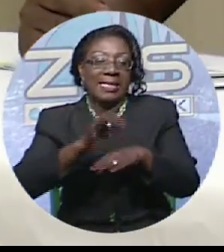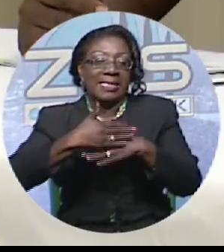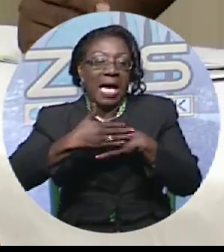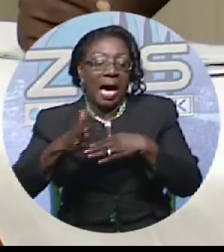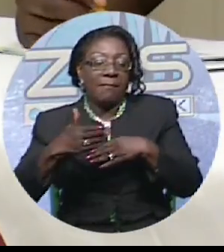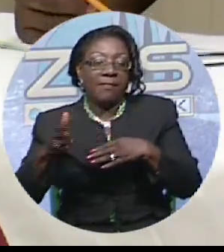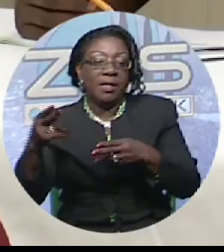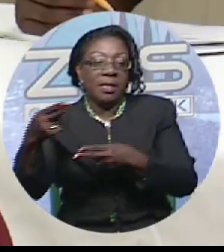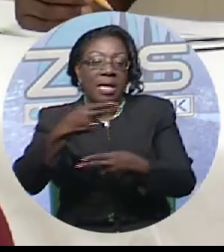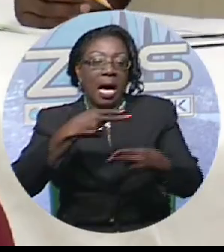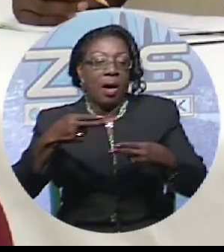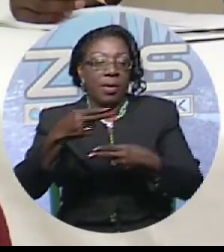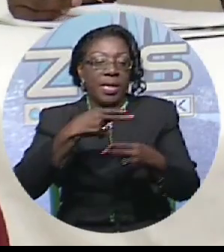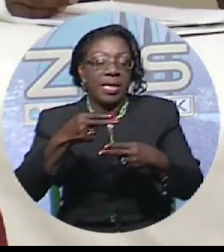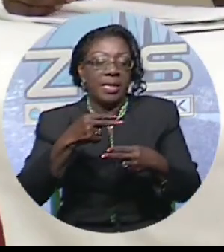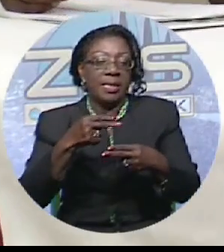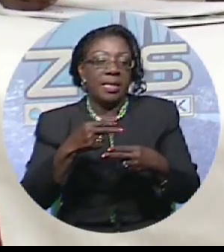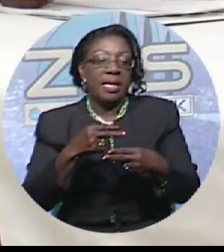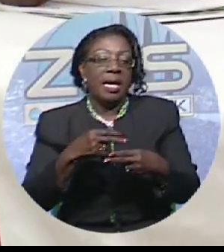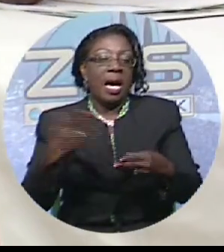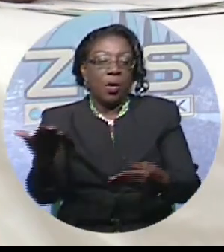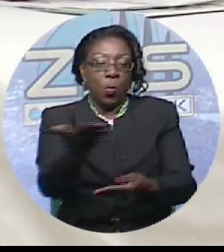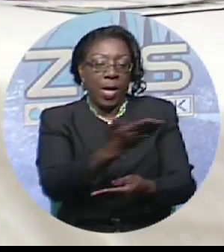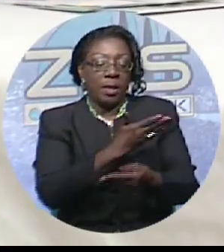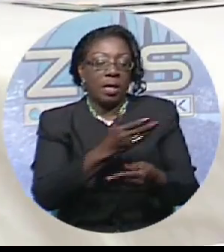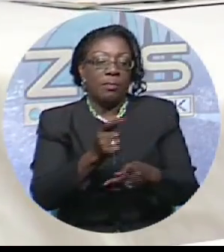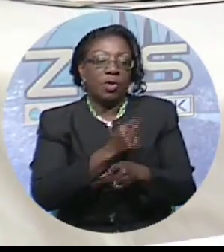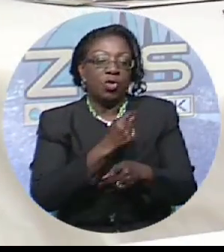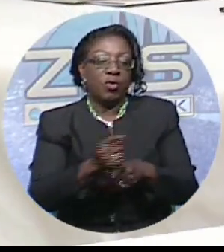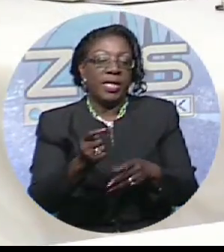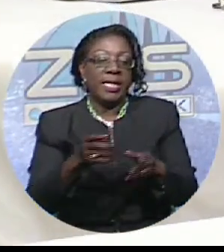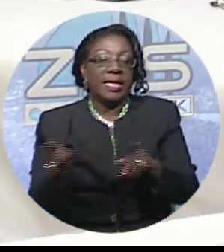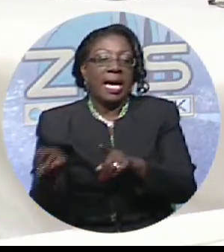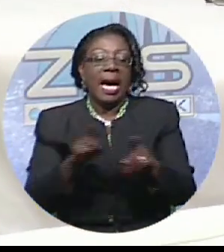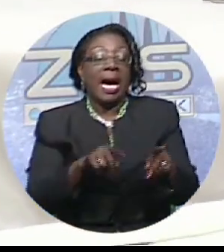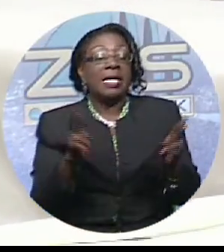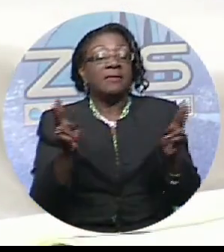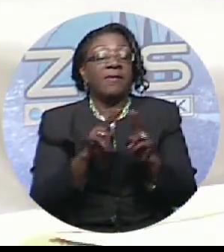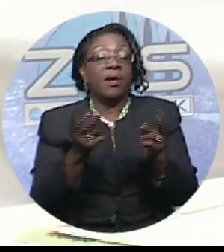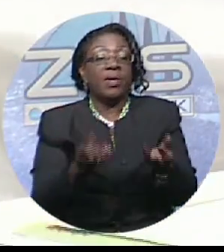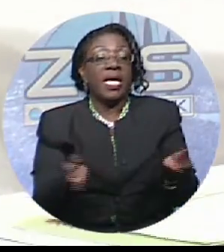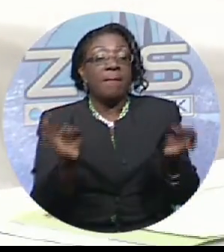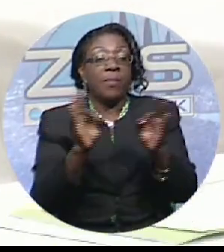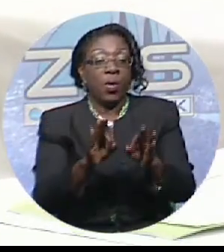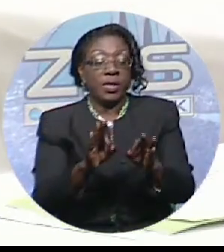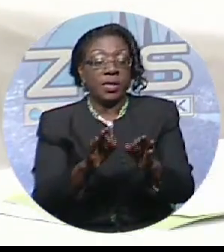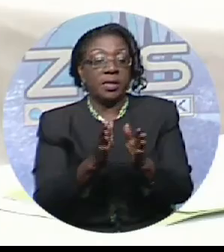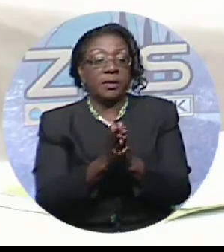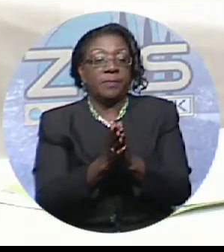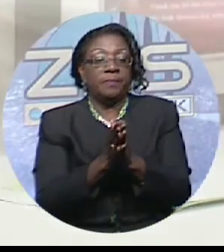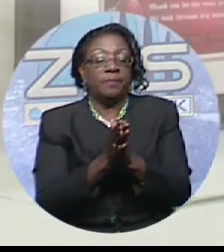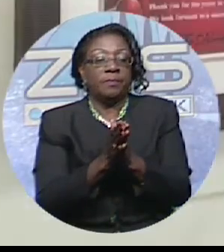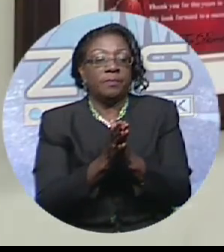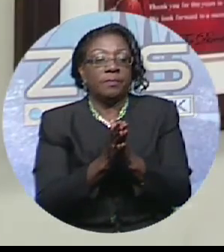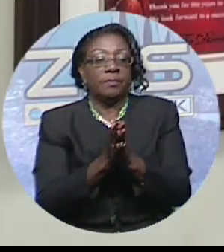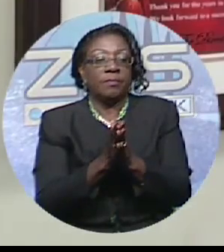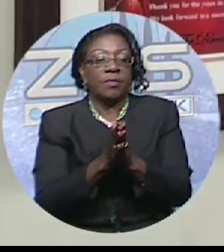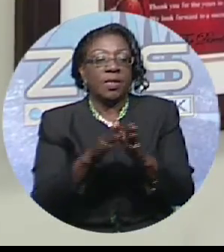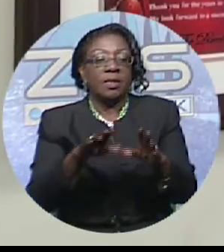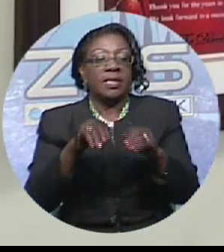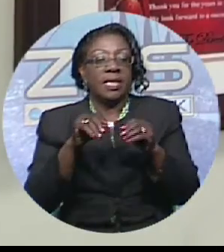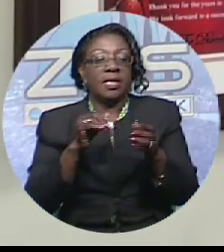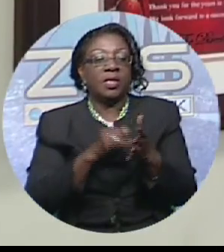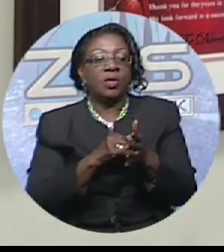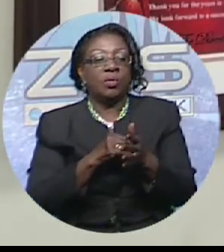Joaquin and notes that the training course is extremely important as the proper response is crucial. Taking it